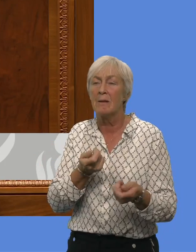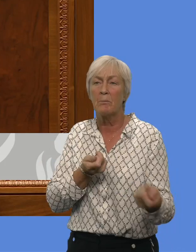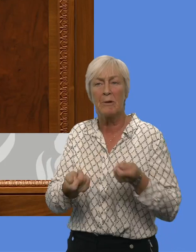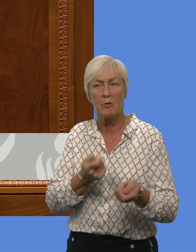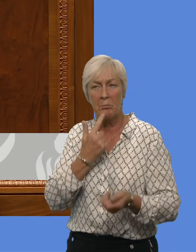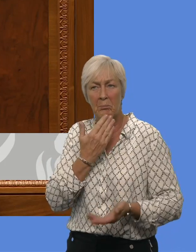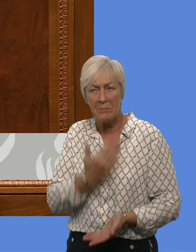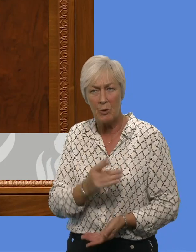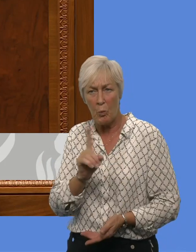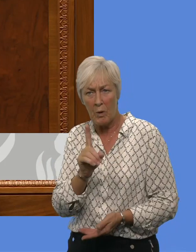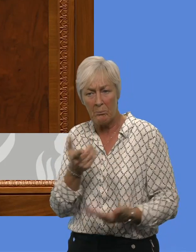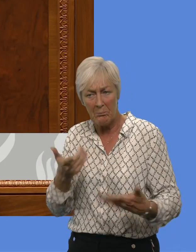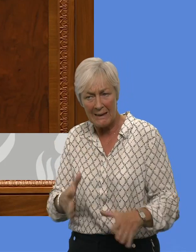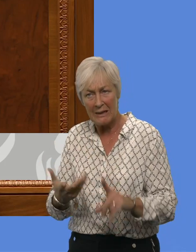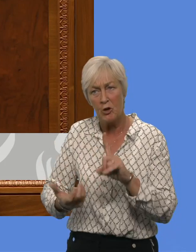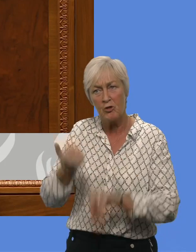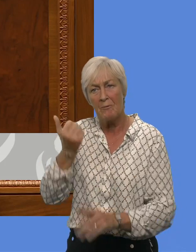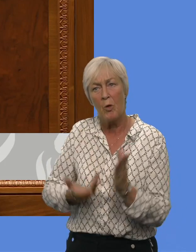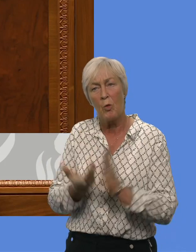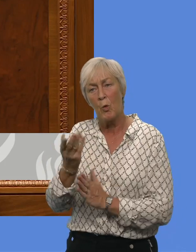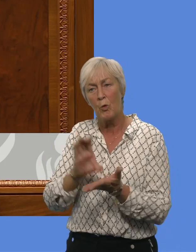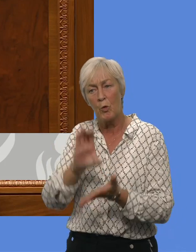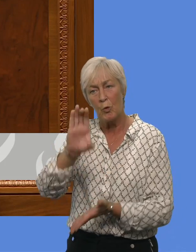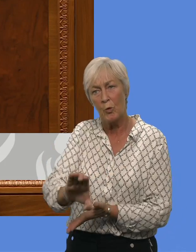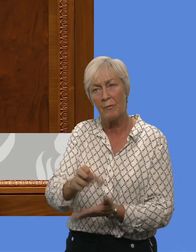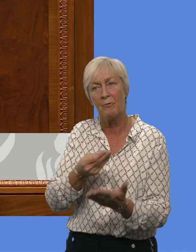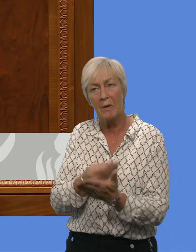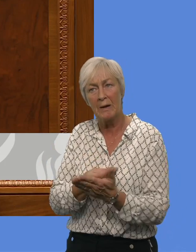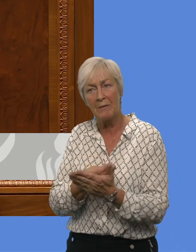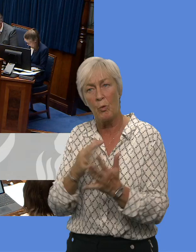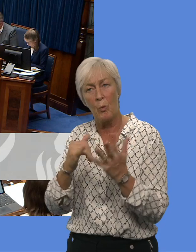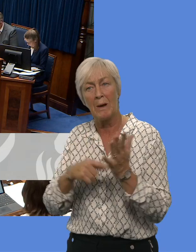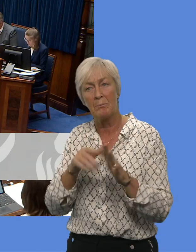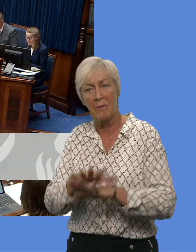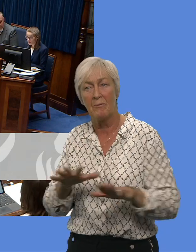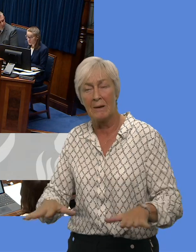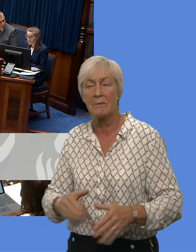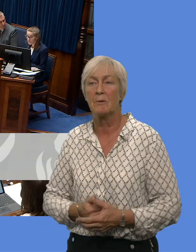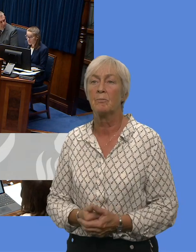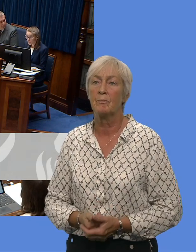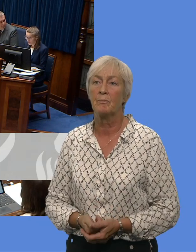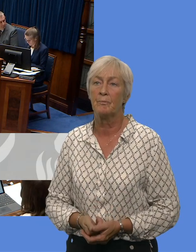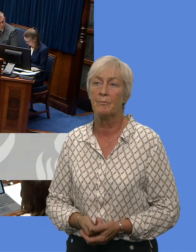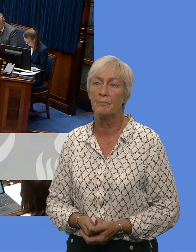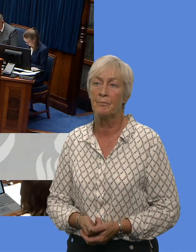to outline what has been achieved through the revenue funding in North Belfast so far? First Minister.